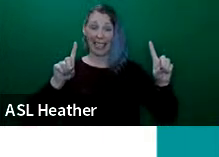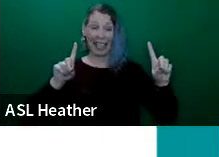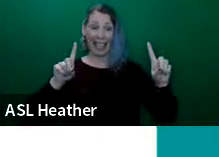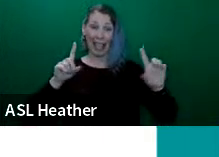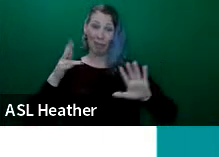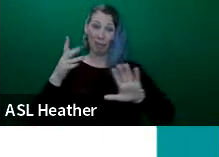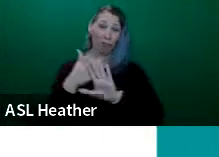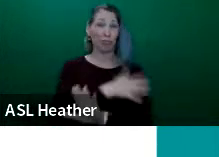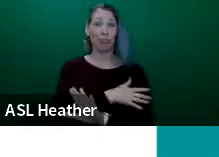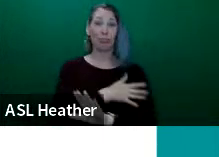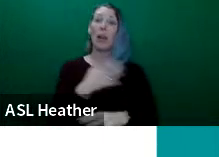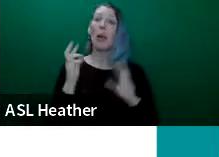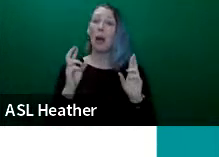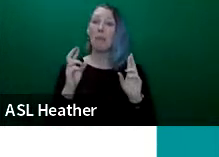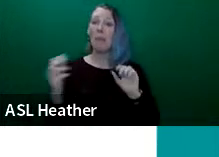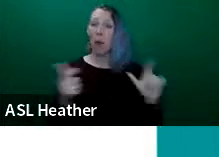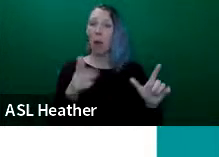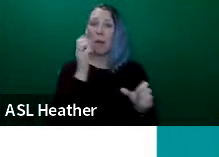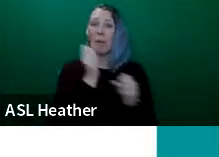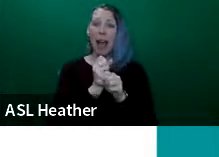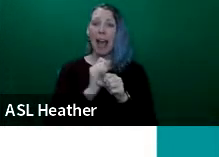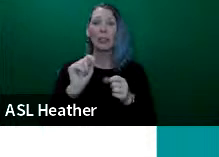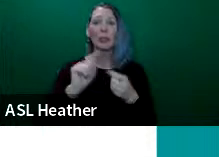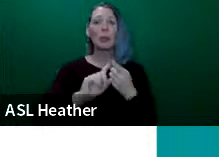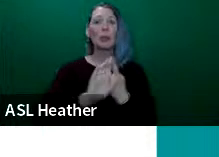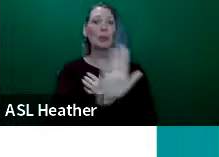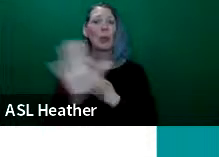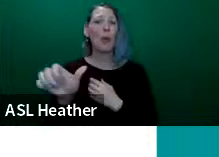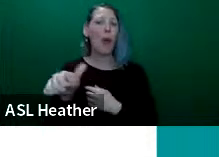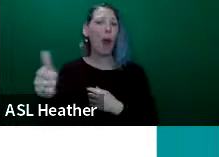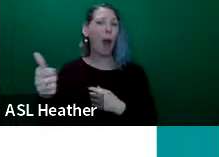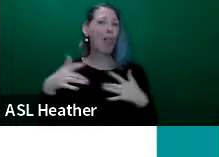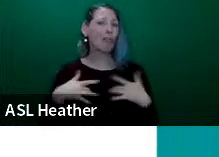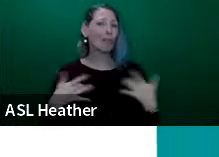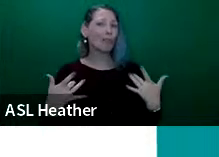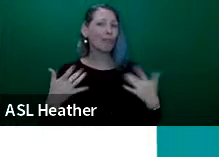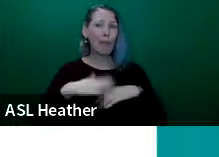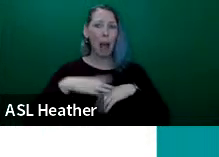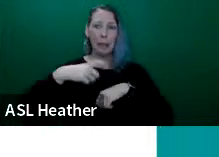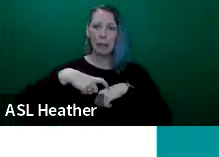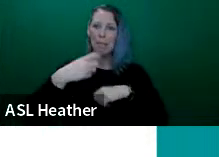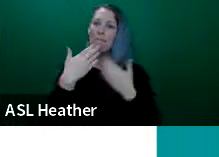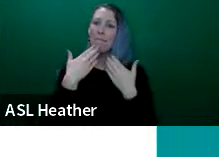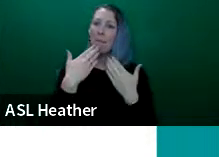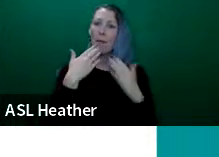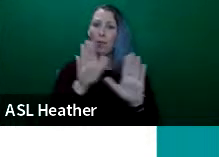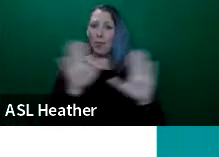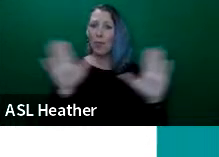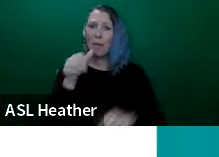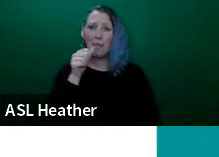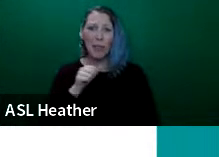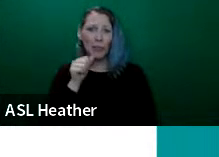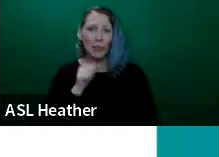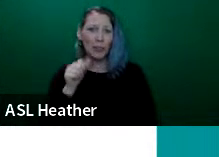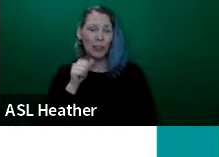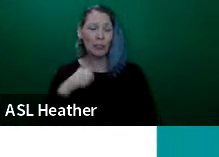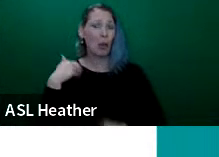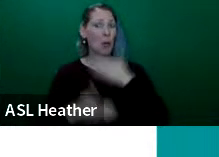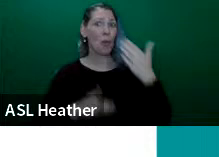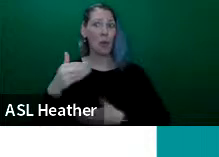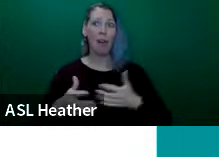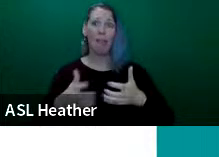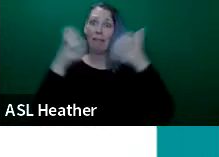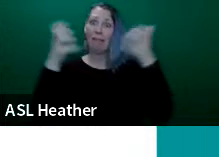time, and hopefully everybody will make it to their other engagements on time. Thanks for your patience as we worked through a lot